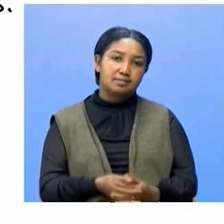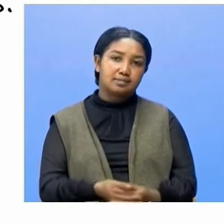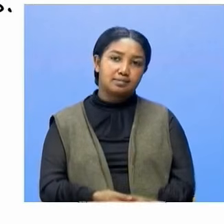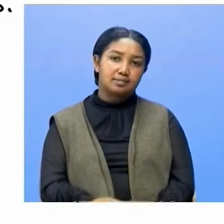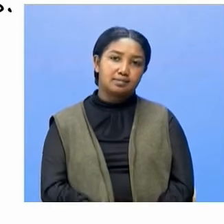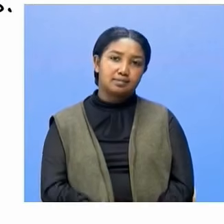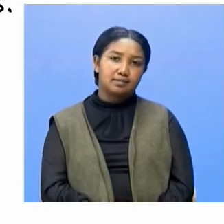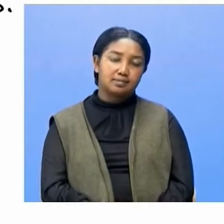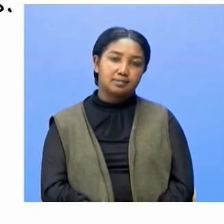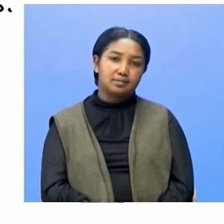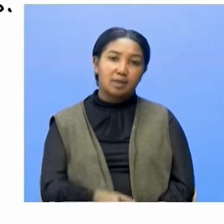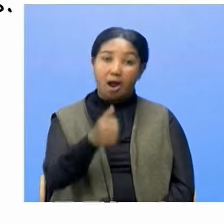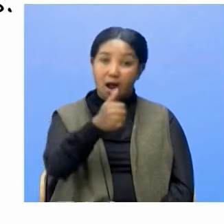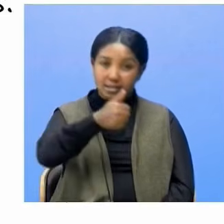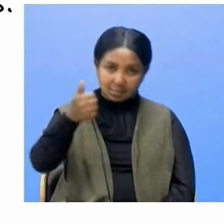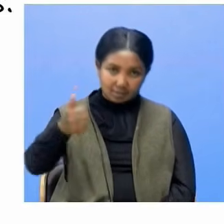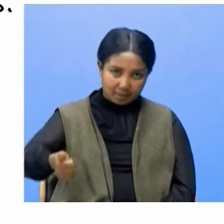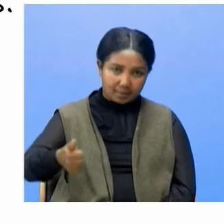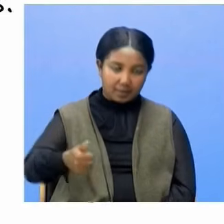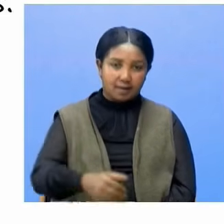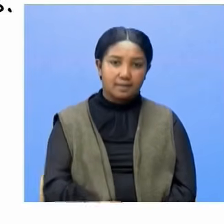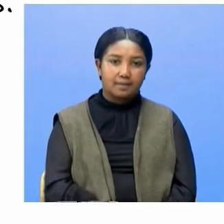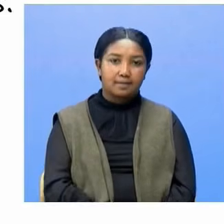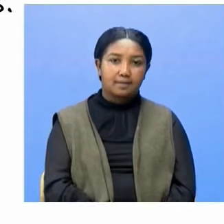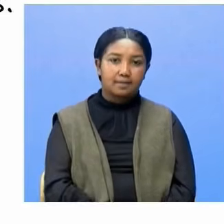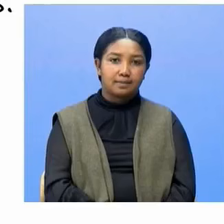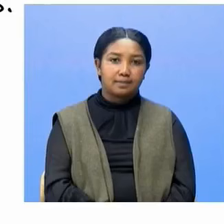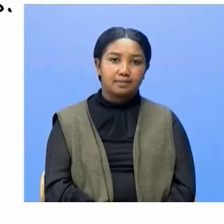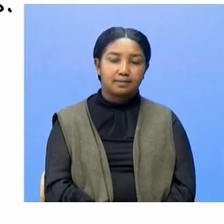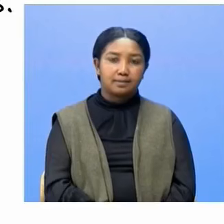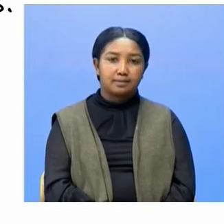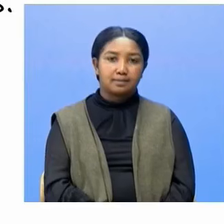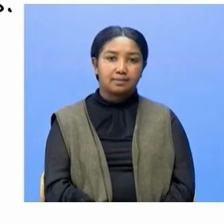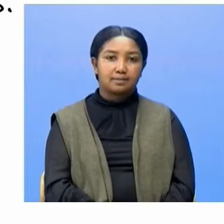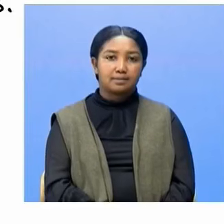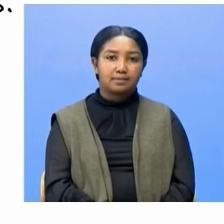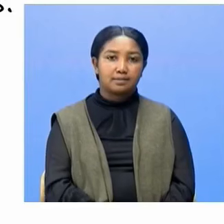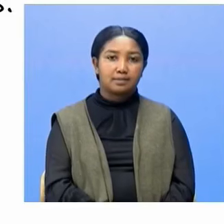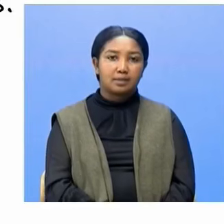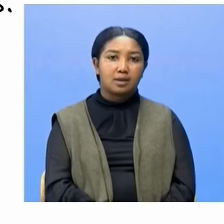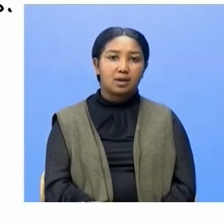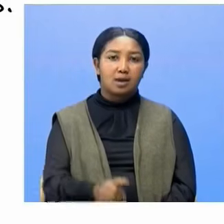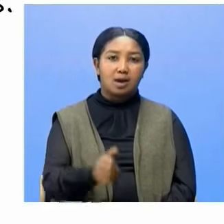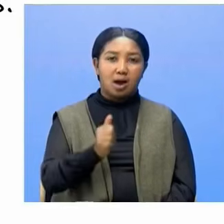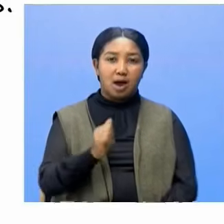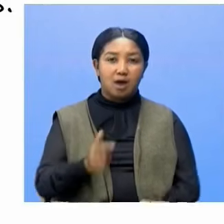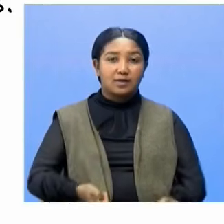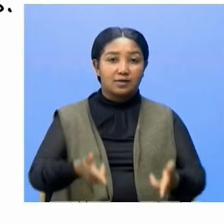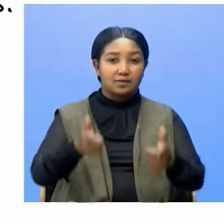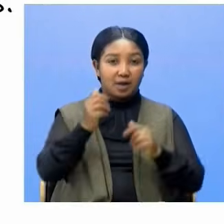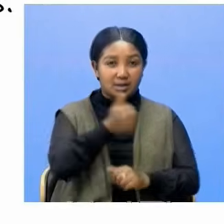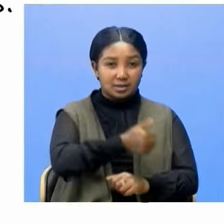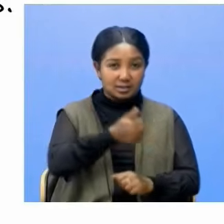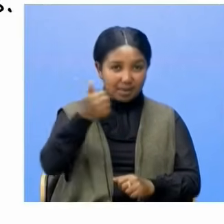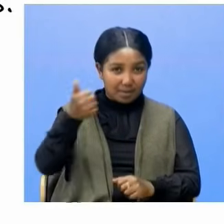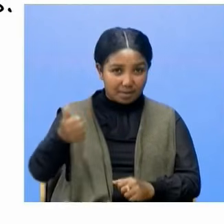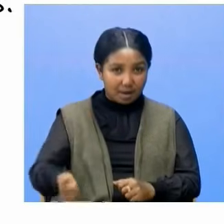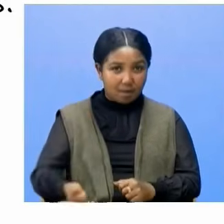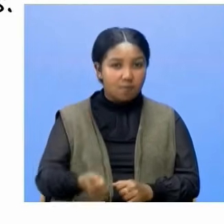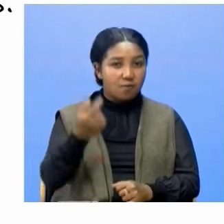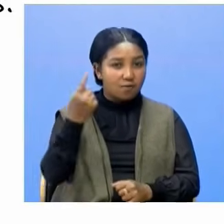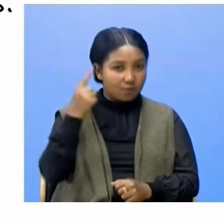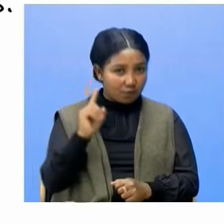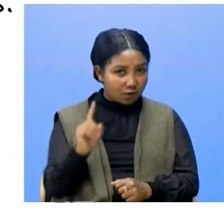And Addis means what? Addis Ababa, our beautiful city. Yeah? I have lived in Addis Ababa